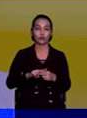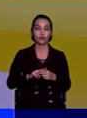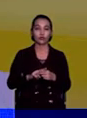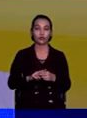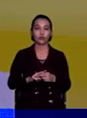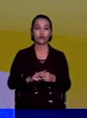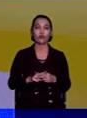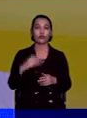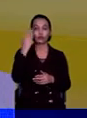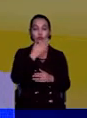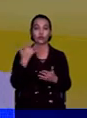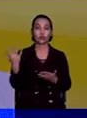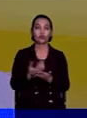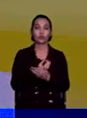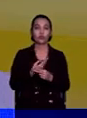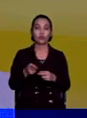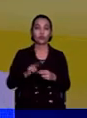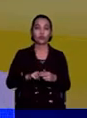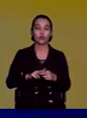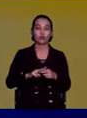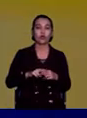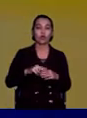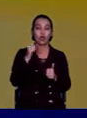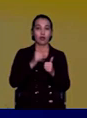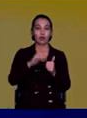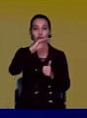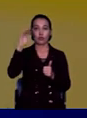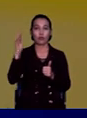Buni yuzini topish uchun esa tomonlarini ko'paytiramiz.